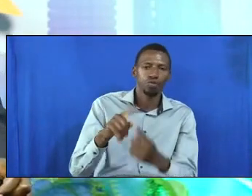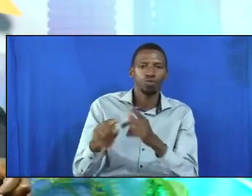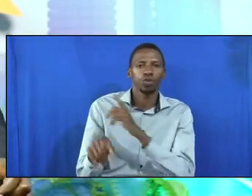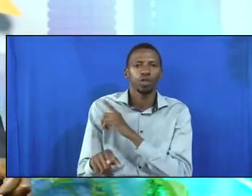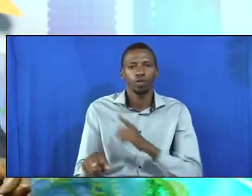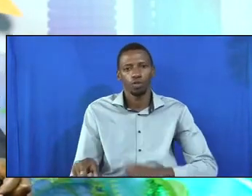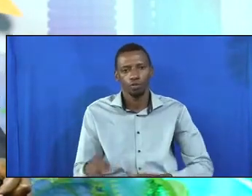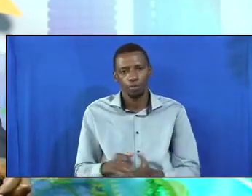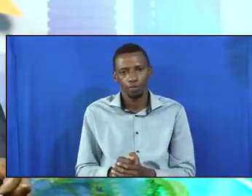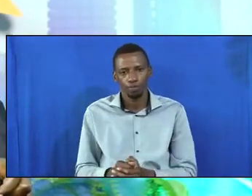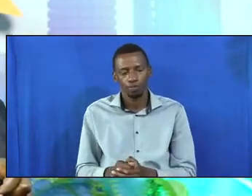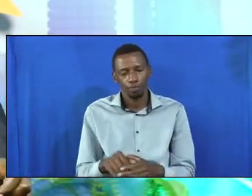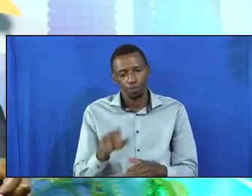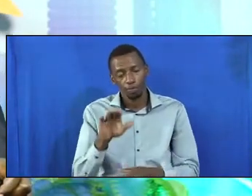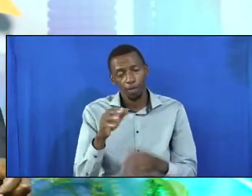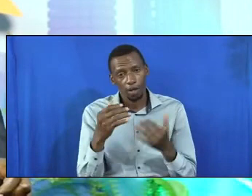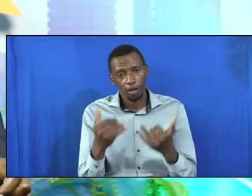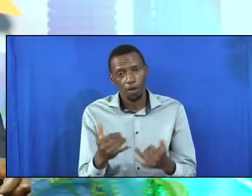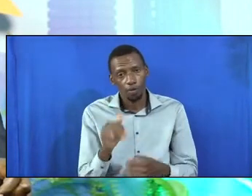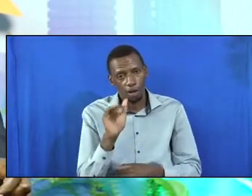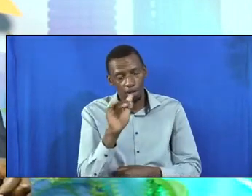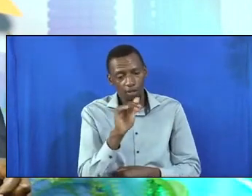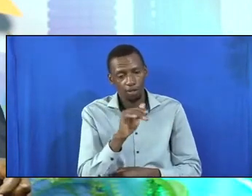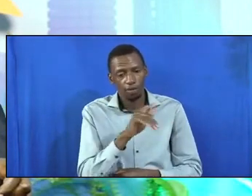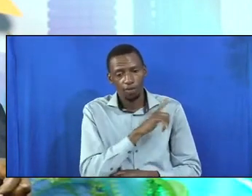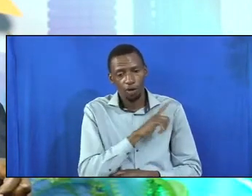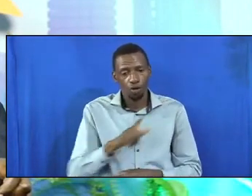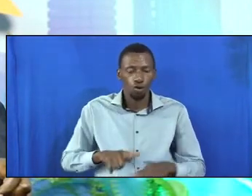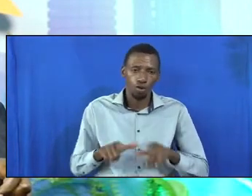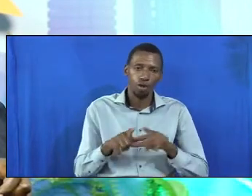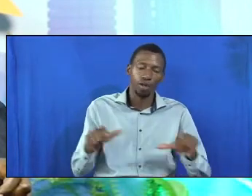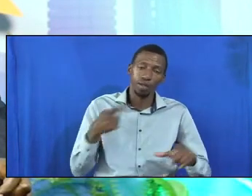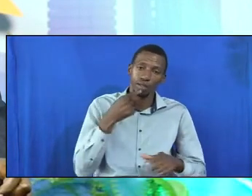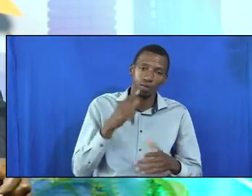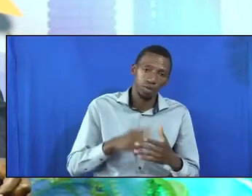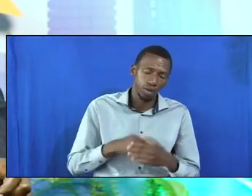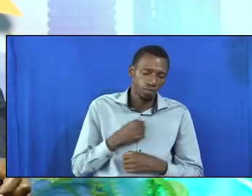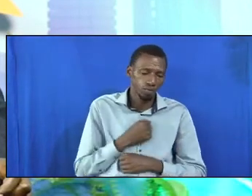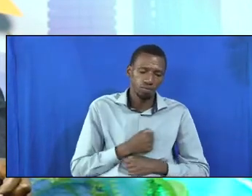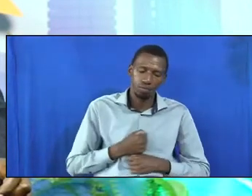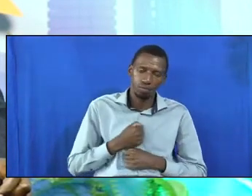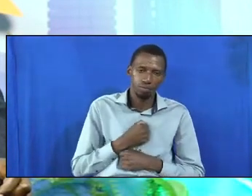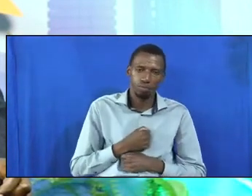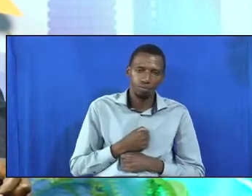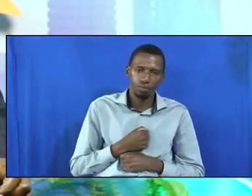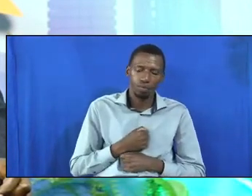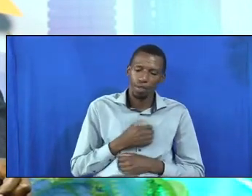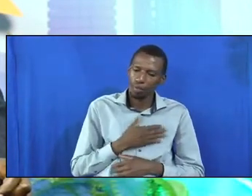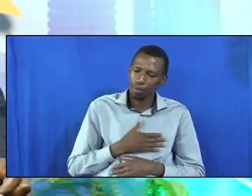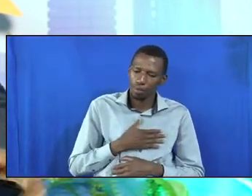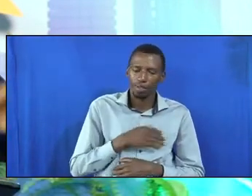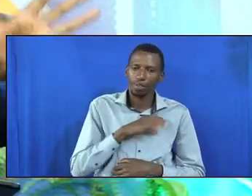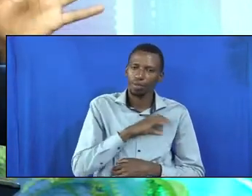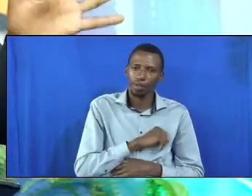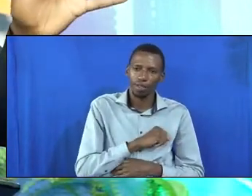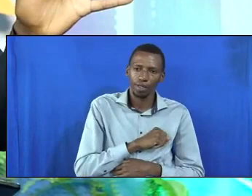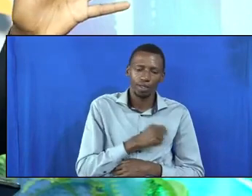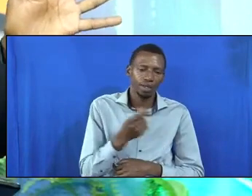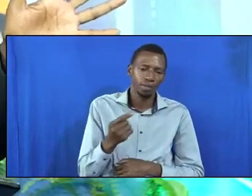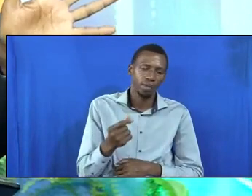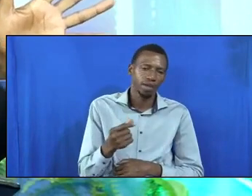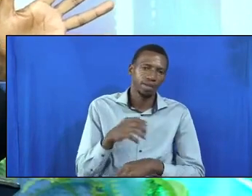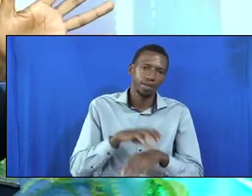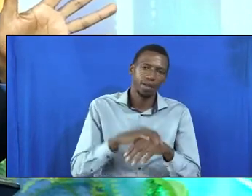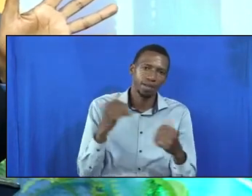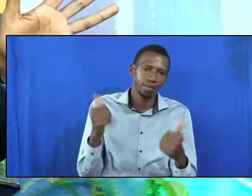they told the landlord, we are sorry, bear with us. We don't have now the money, bear with us. We shall sort you